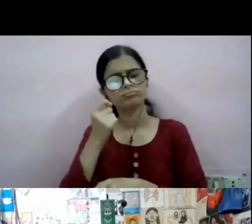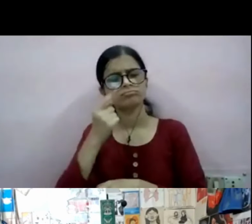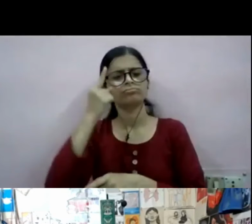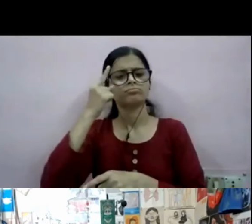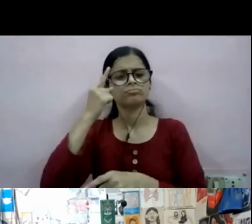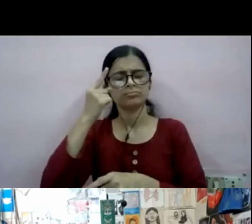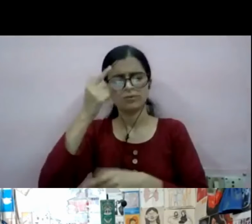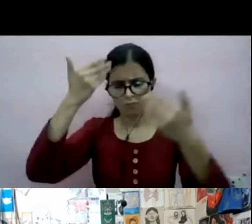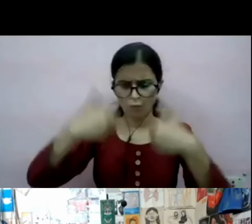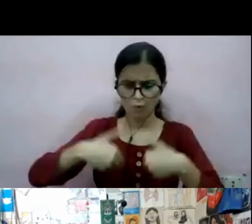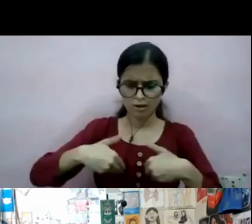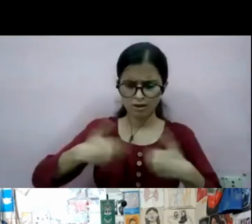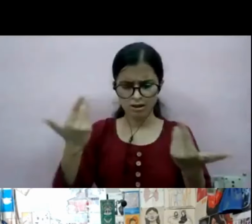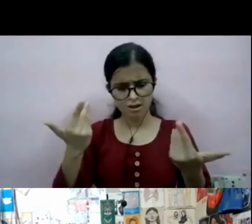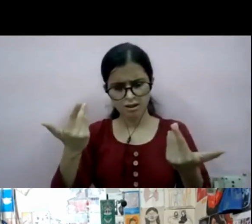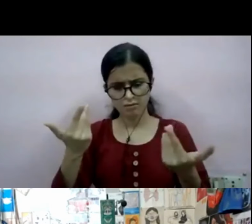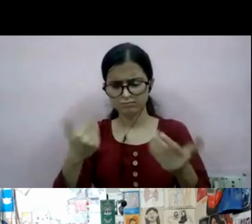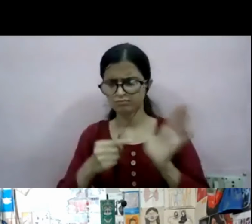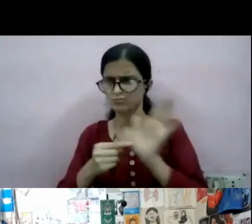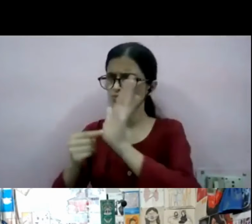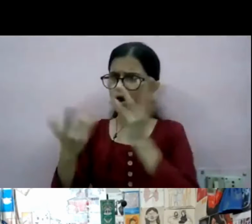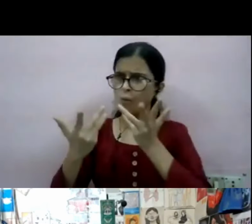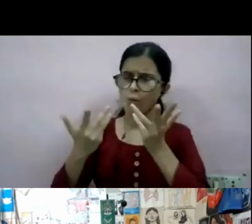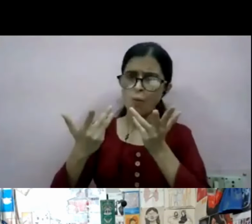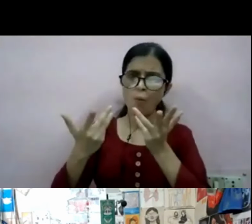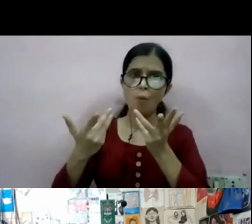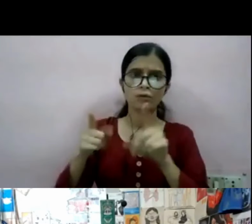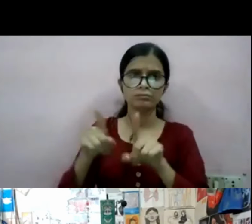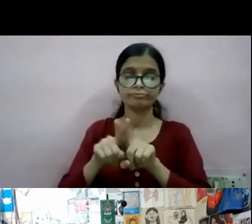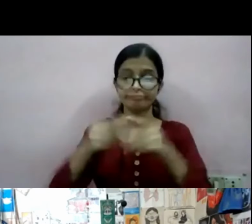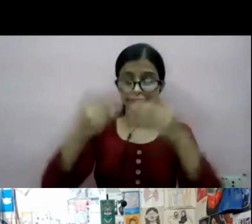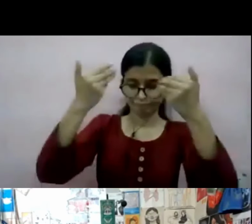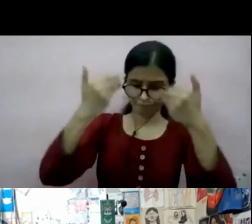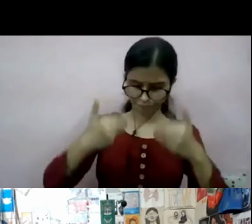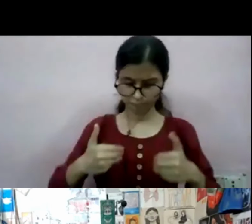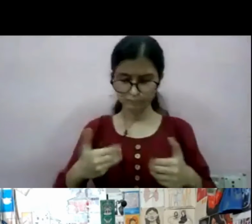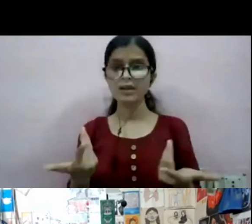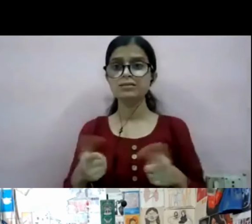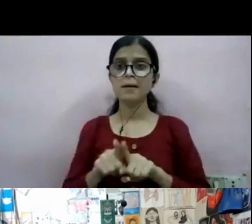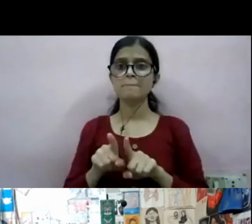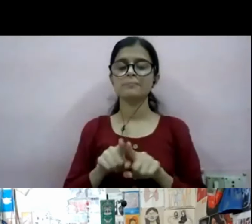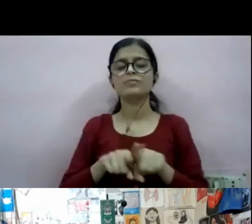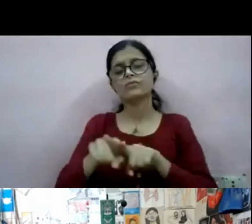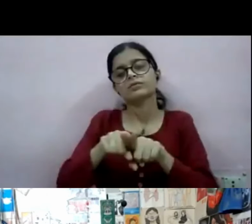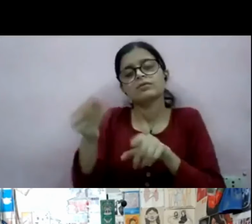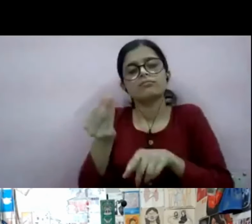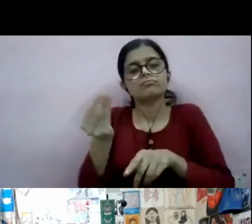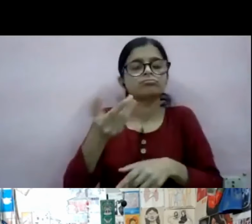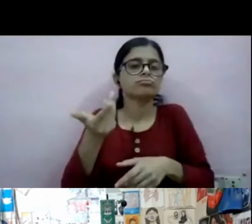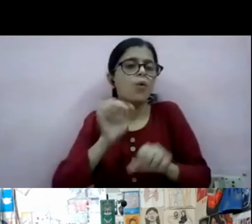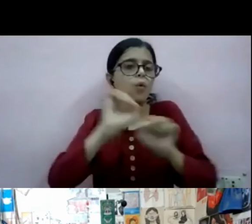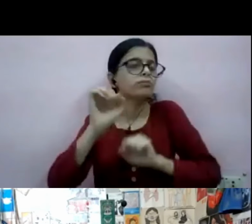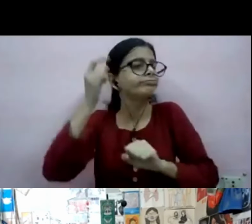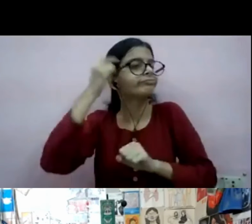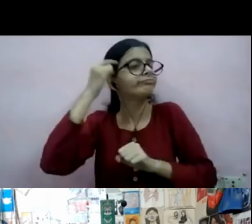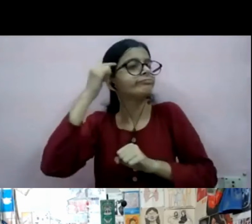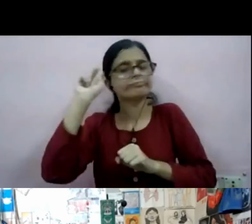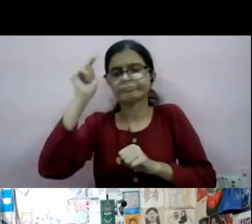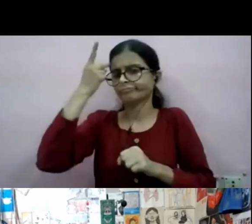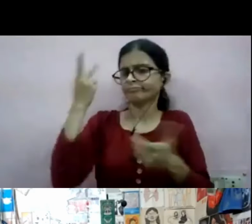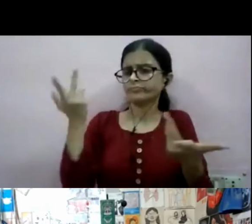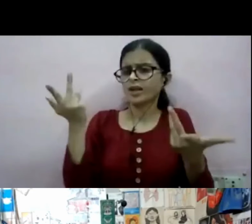appearance and body-mind functioning, as well as offer alternative conceptions of the world and being, then there